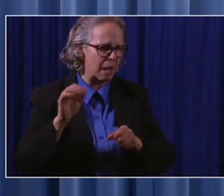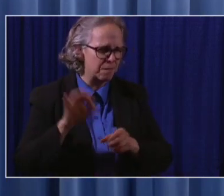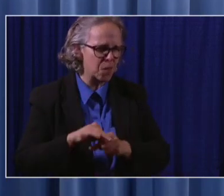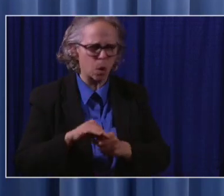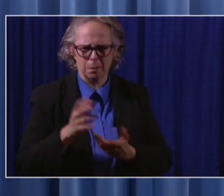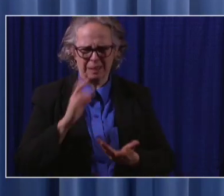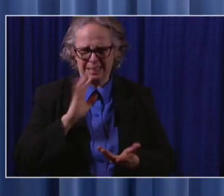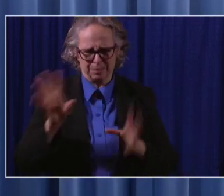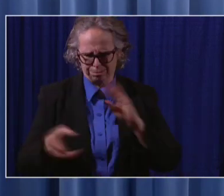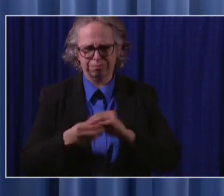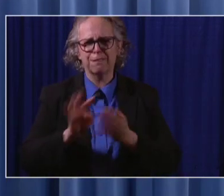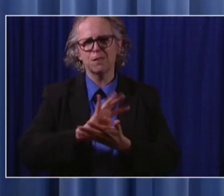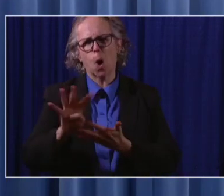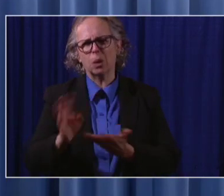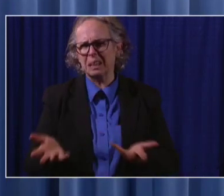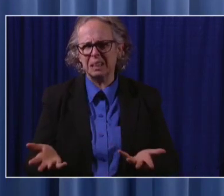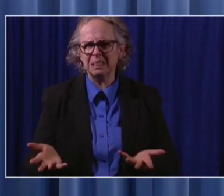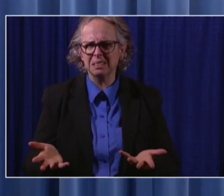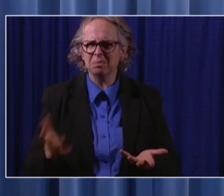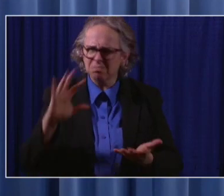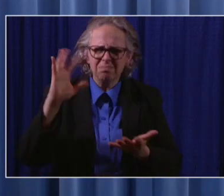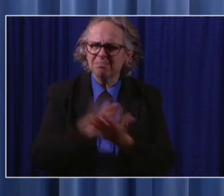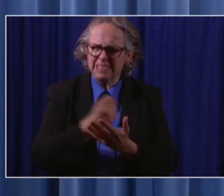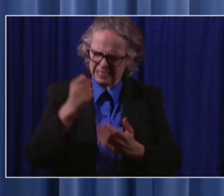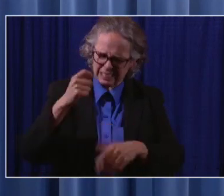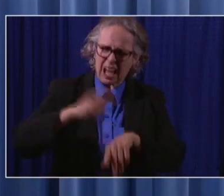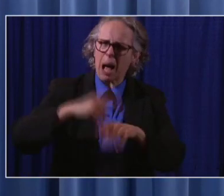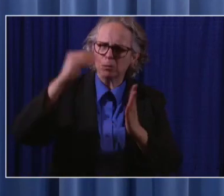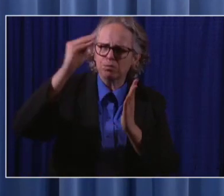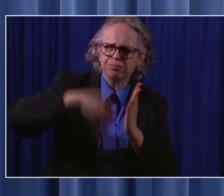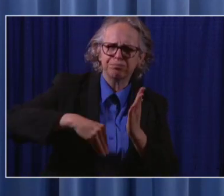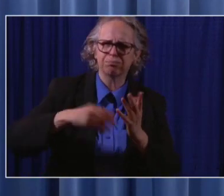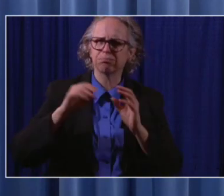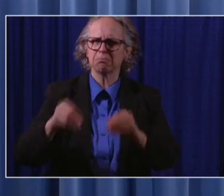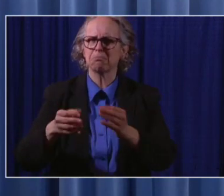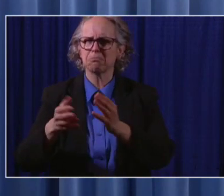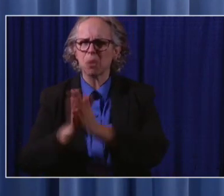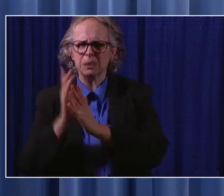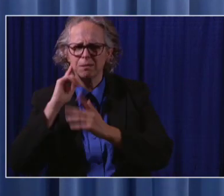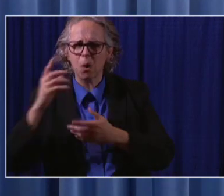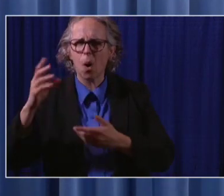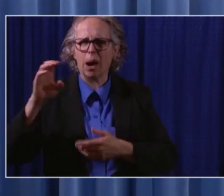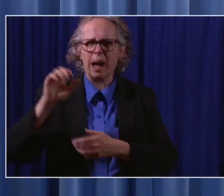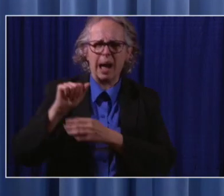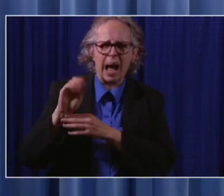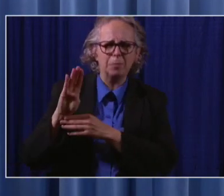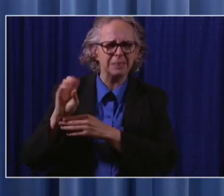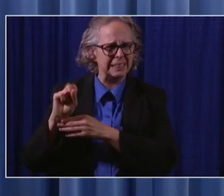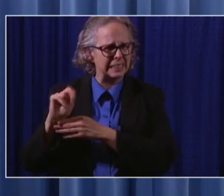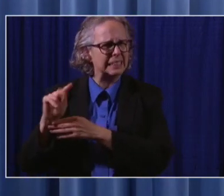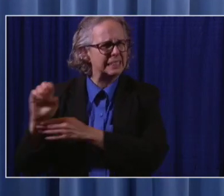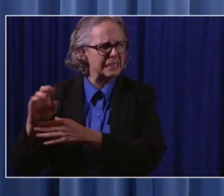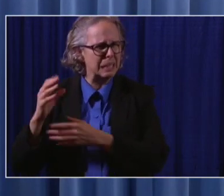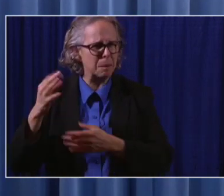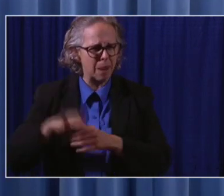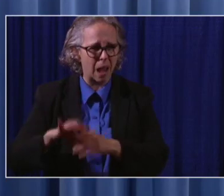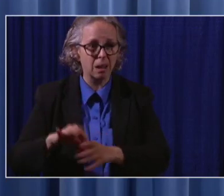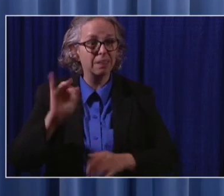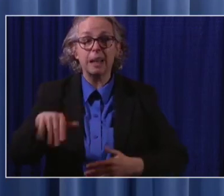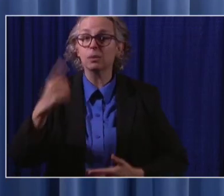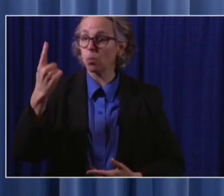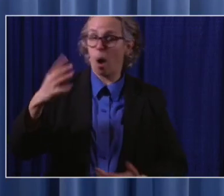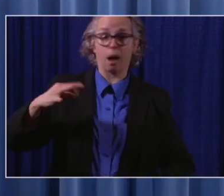don't think we're going to have a problem. The election's going to be held, and it's one thing about our system. We